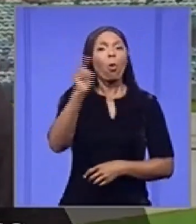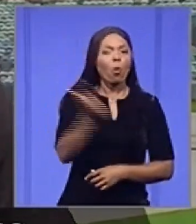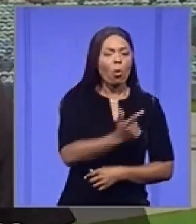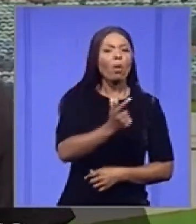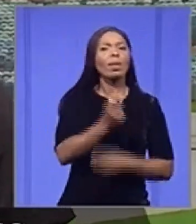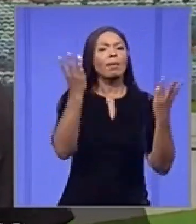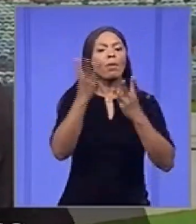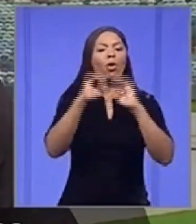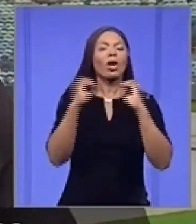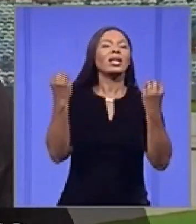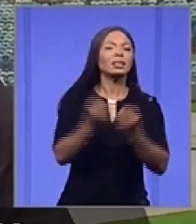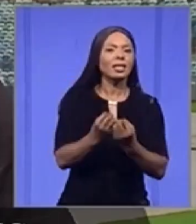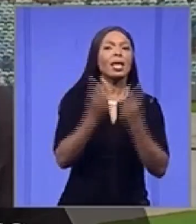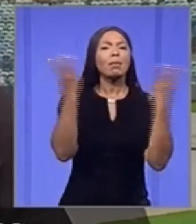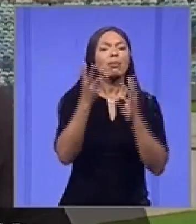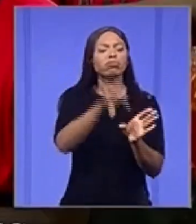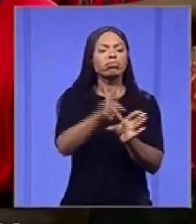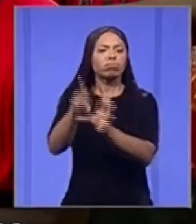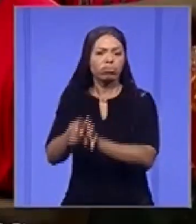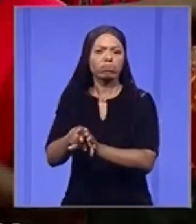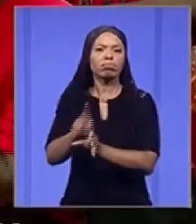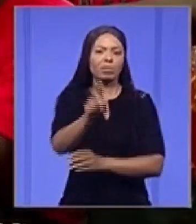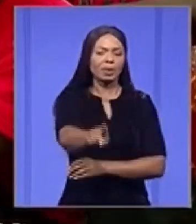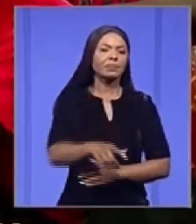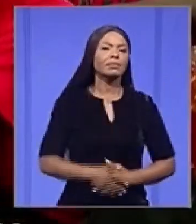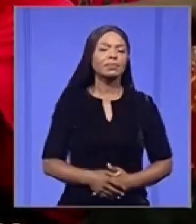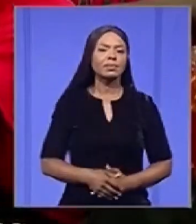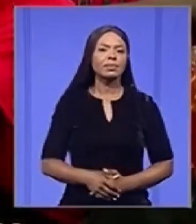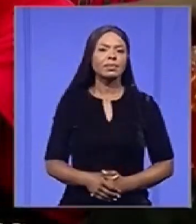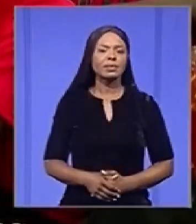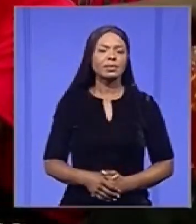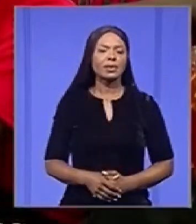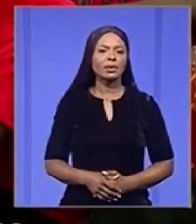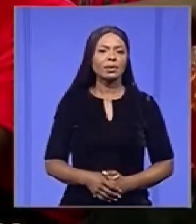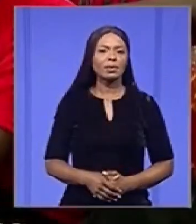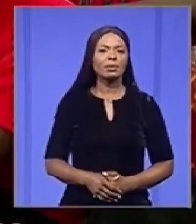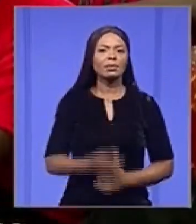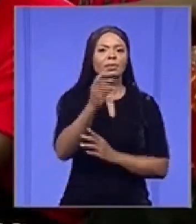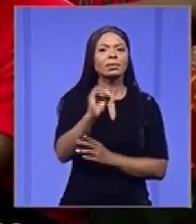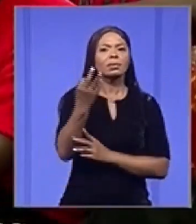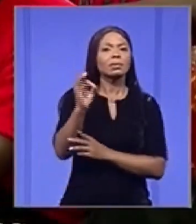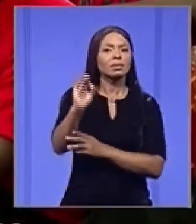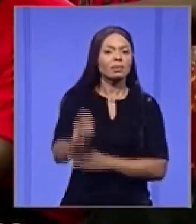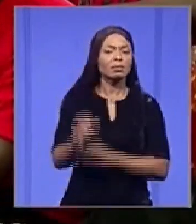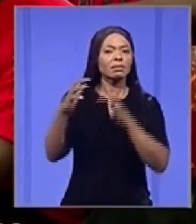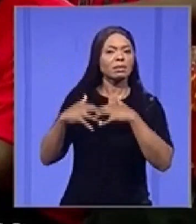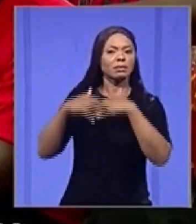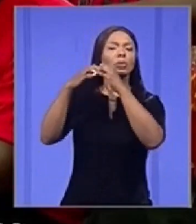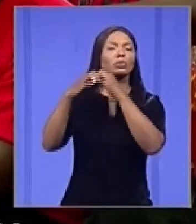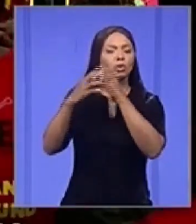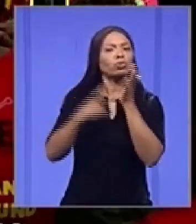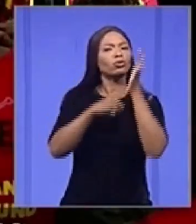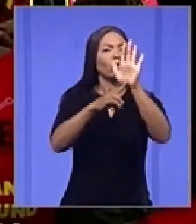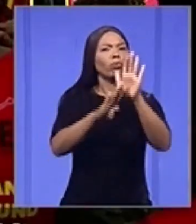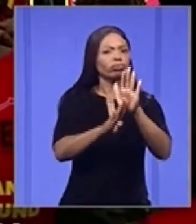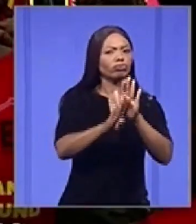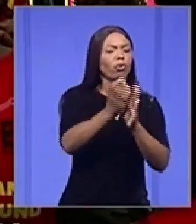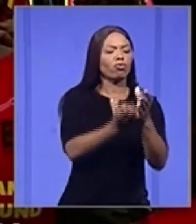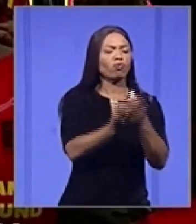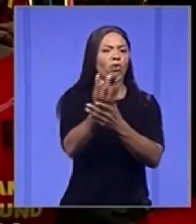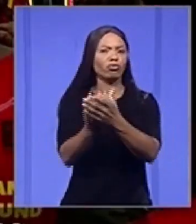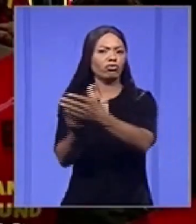people's organization, everyone must participate. Fa le lekoko le tlhamilwe ka 2013 le bontshitse kgolo le profense ya KwaZulu-Natal